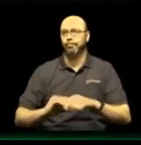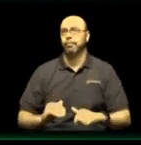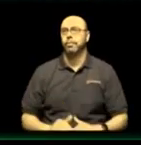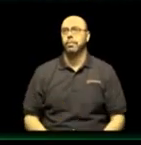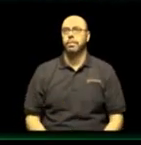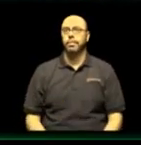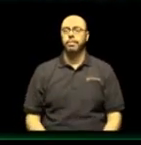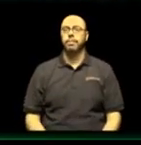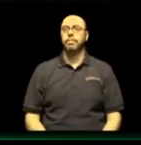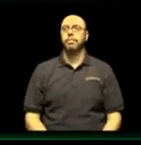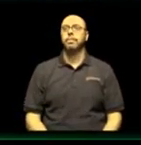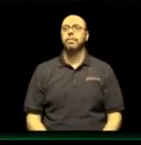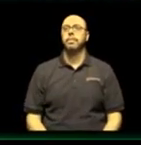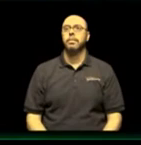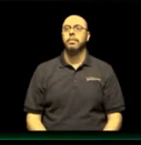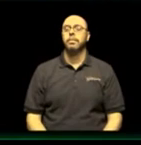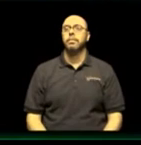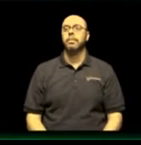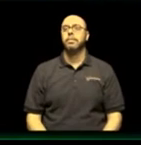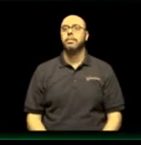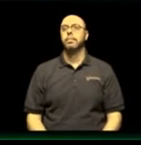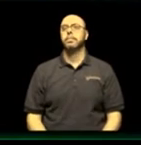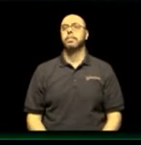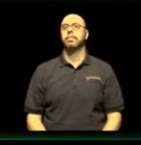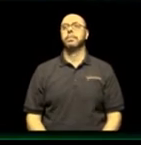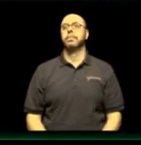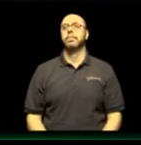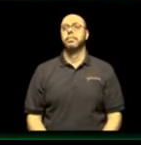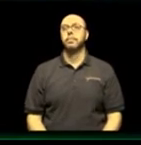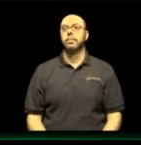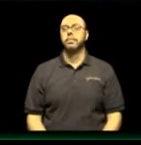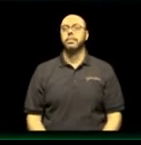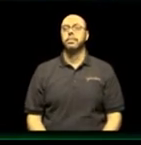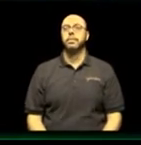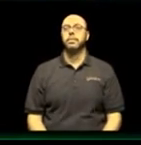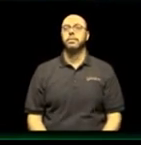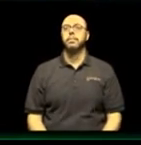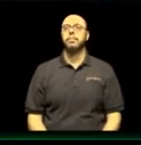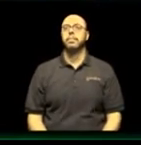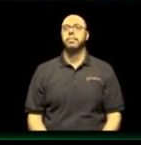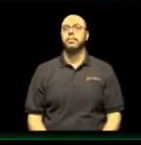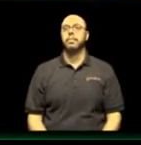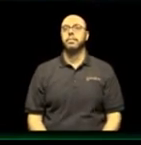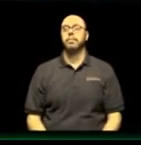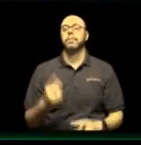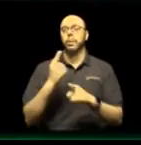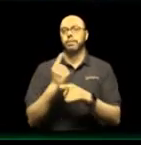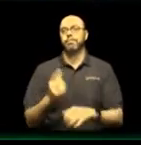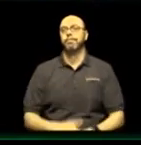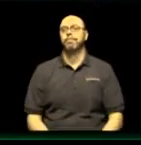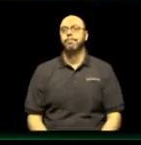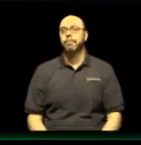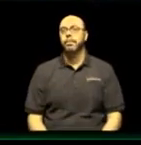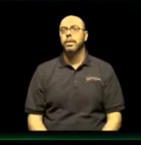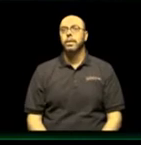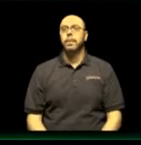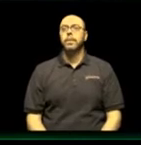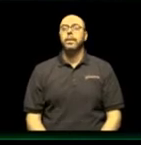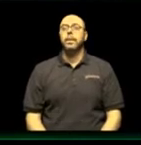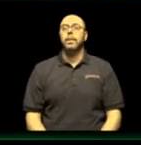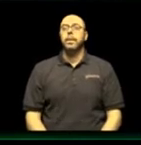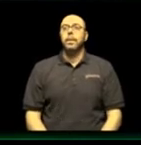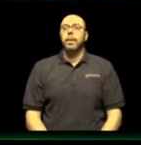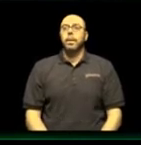it's about respecting people's right to make that decision and their choice. So you don't think that there's